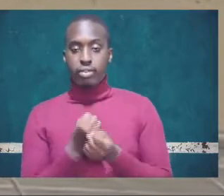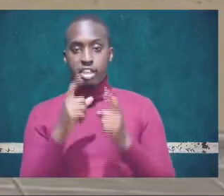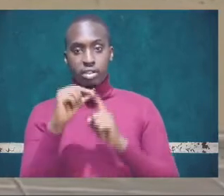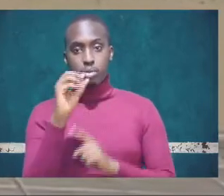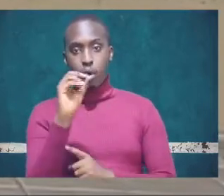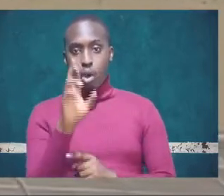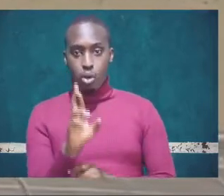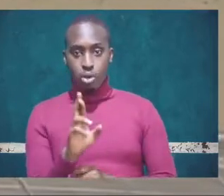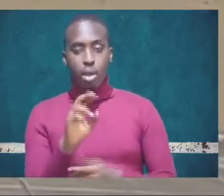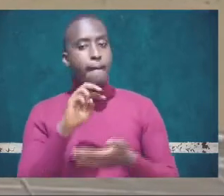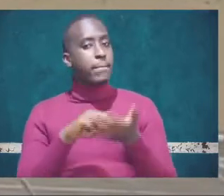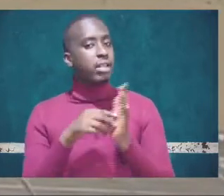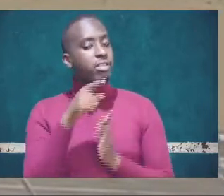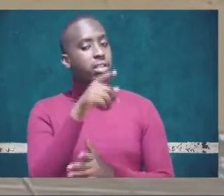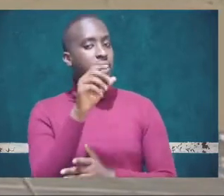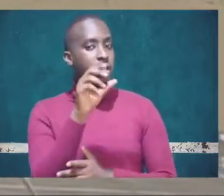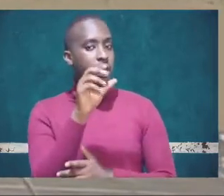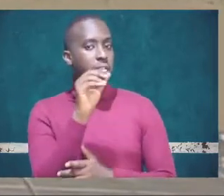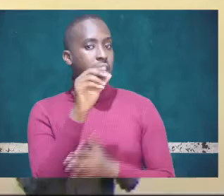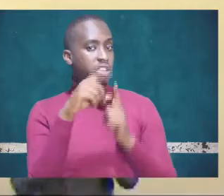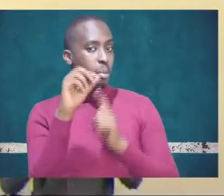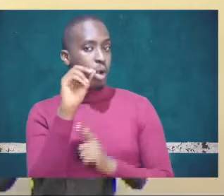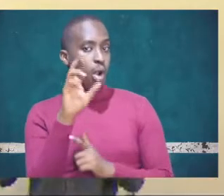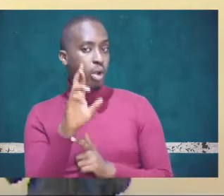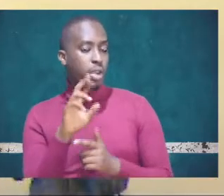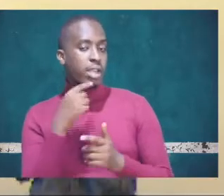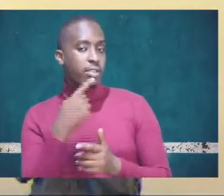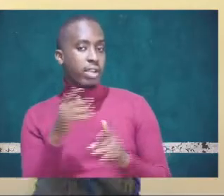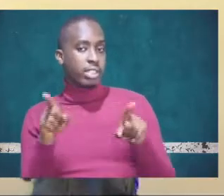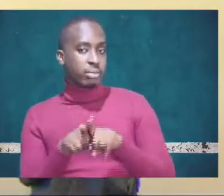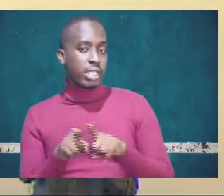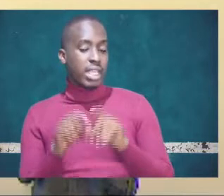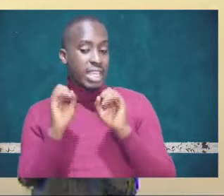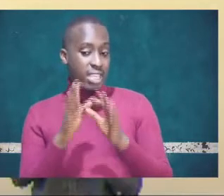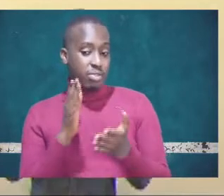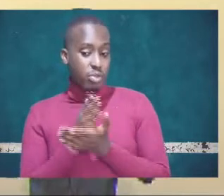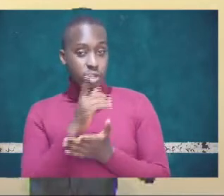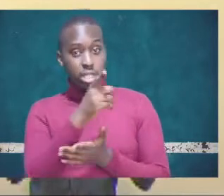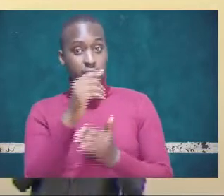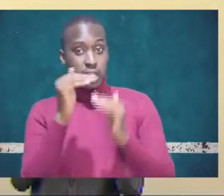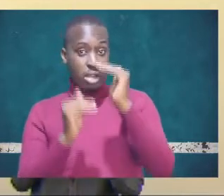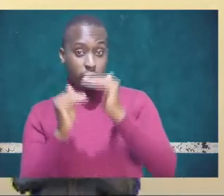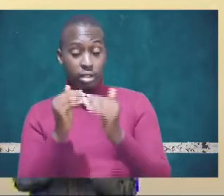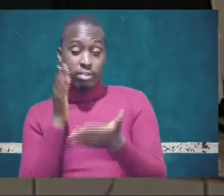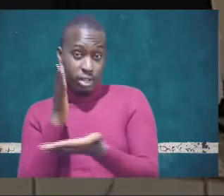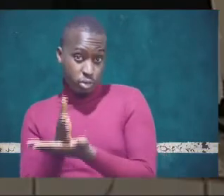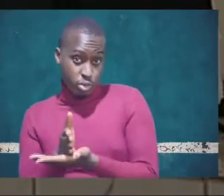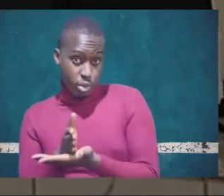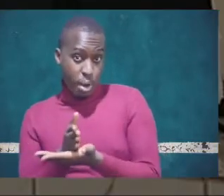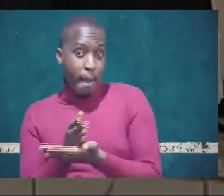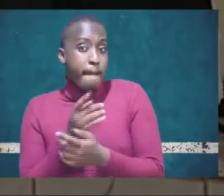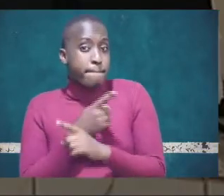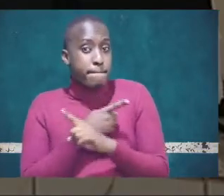or, this word or indicates that as long as either statement is true,